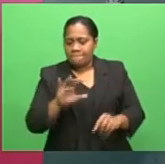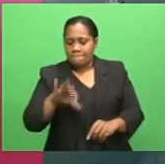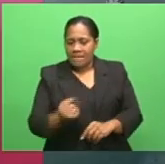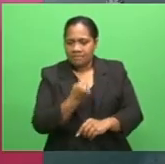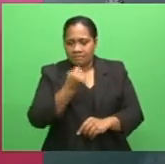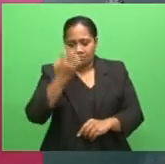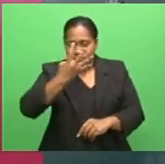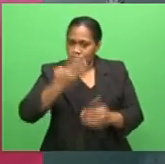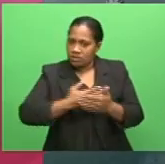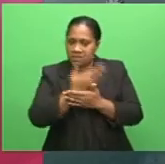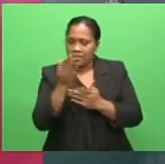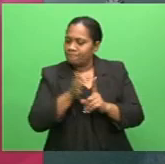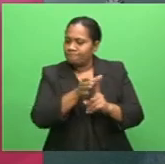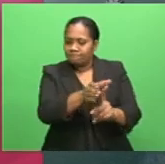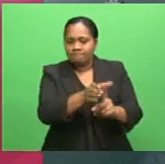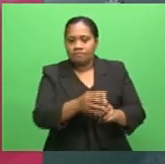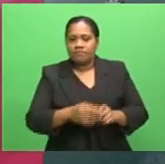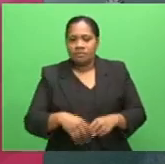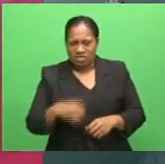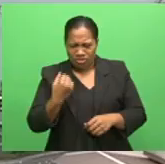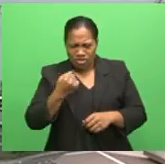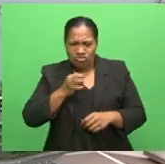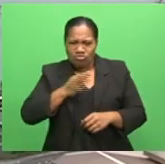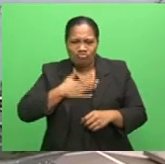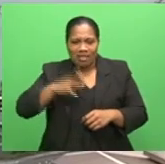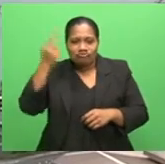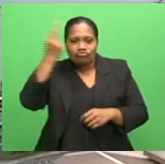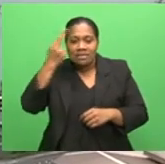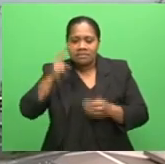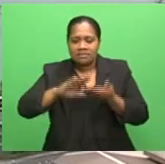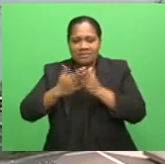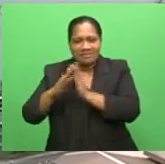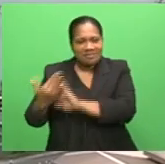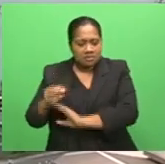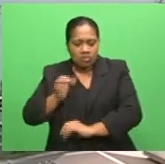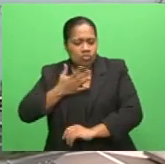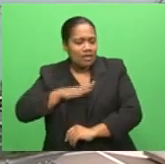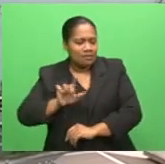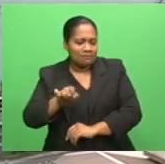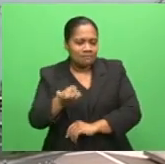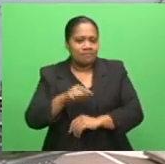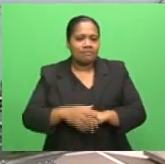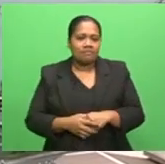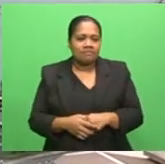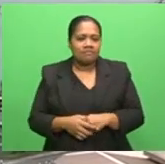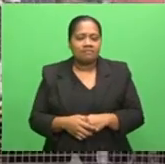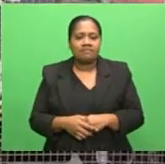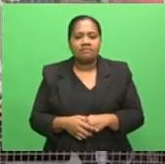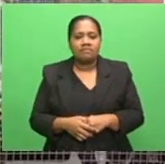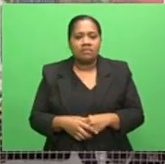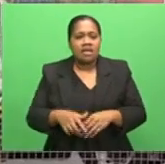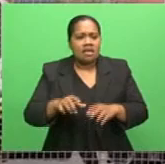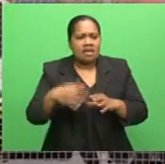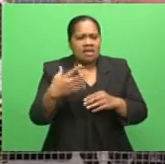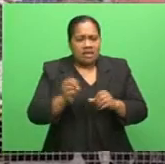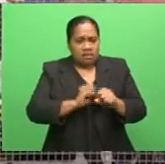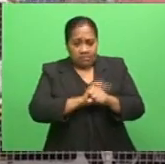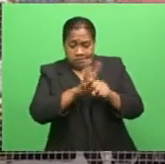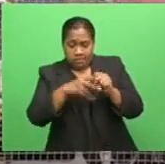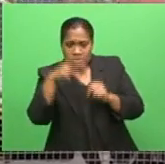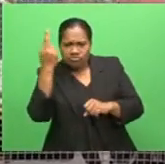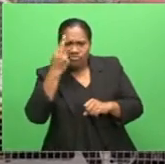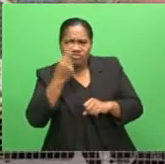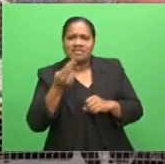no risk to the community at large. Some of this shipment comes from countries affected by the COVID-19. However,